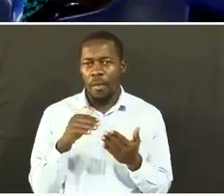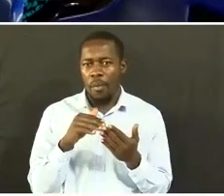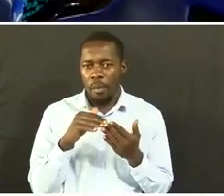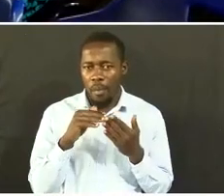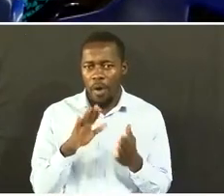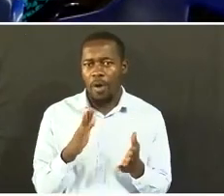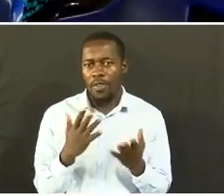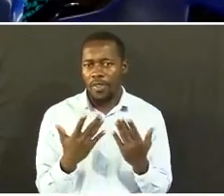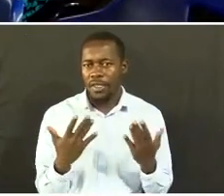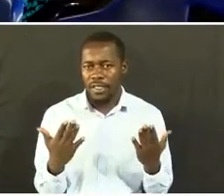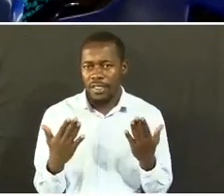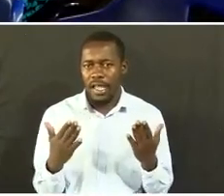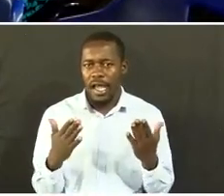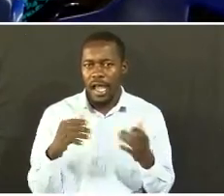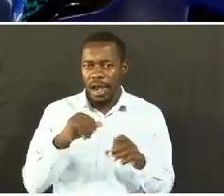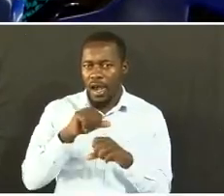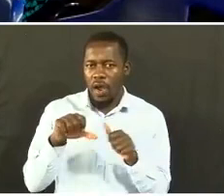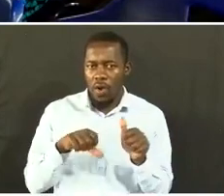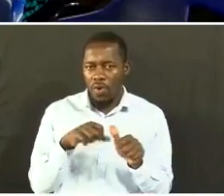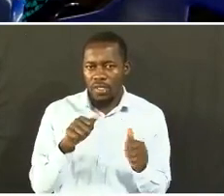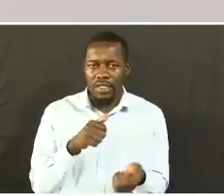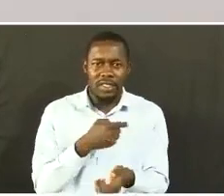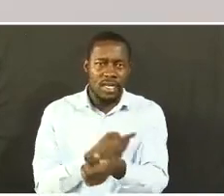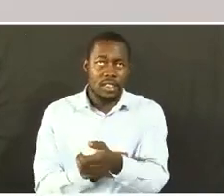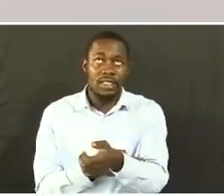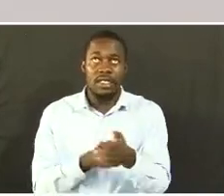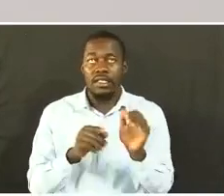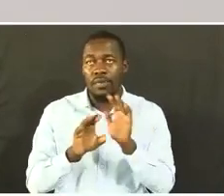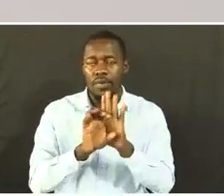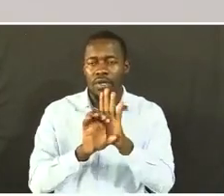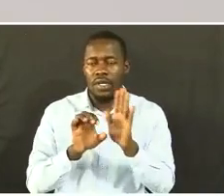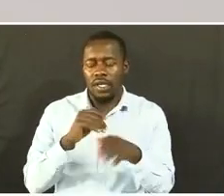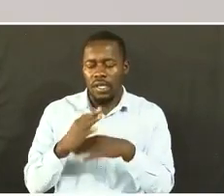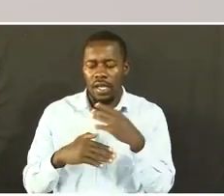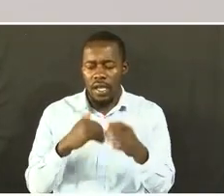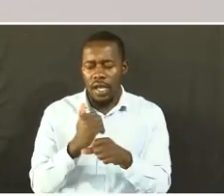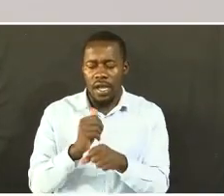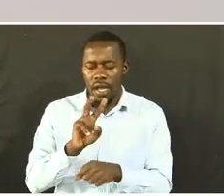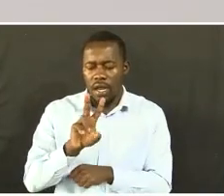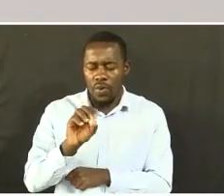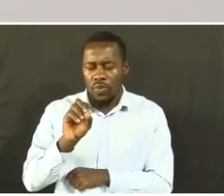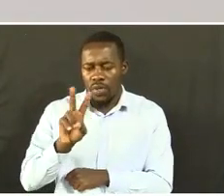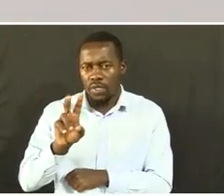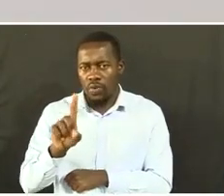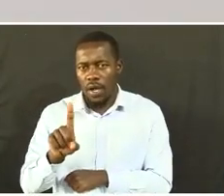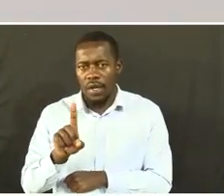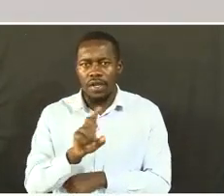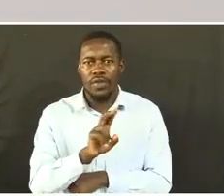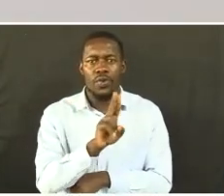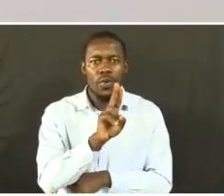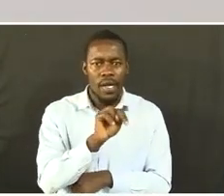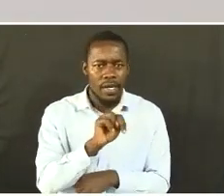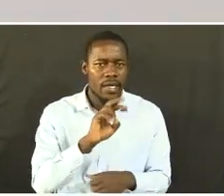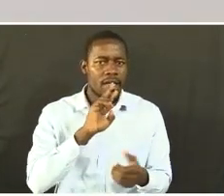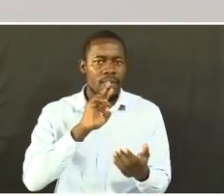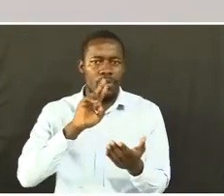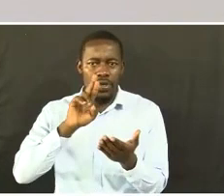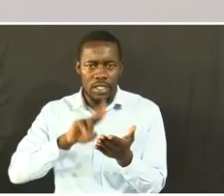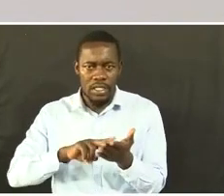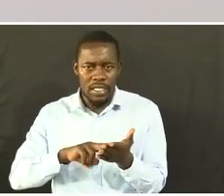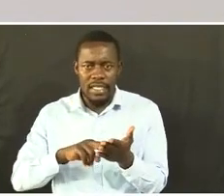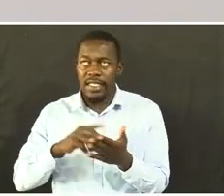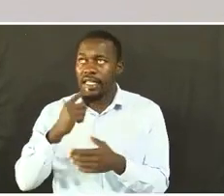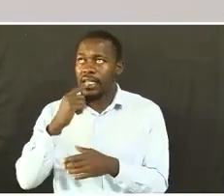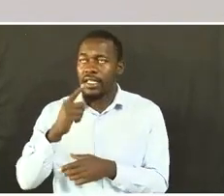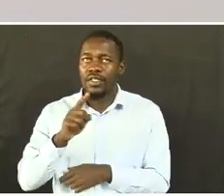world currently. In fact, in 2021, the UNODC gave a report on the state of drug and drug abuse in the world. And they say